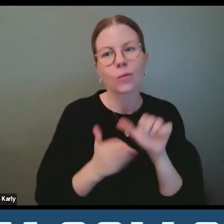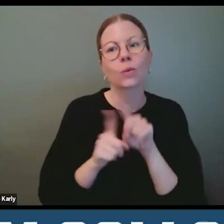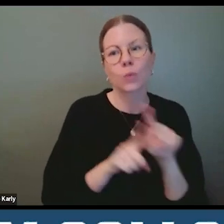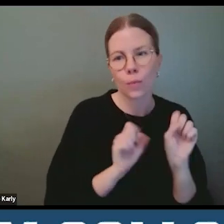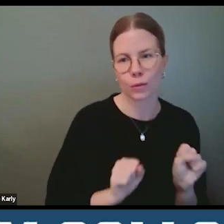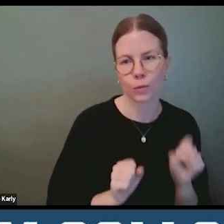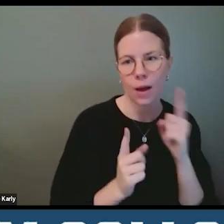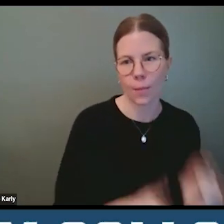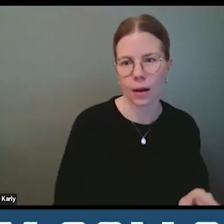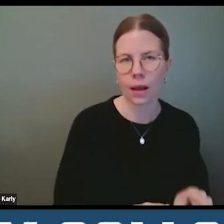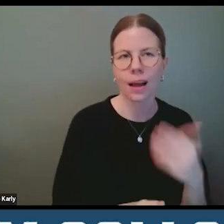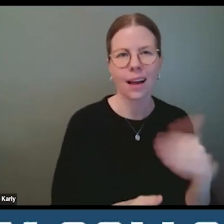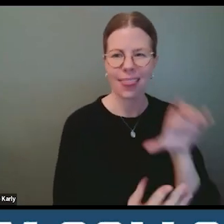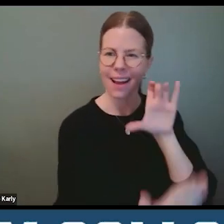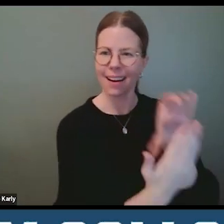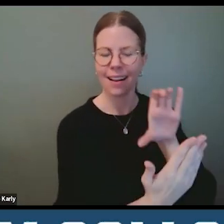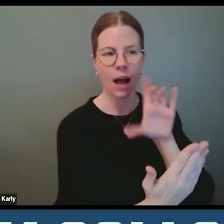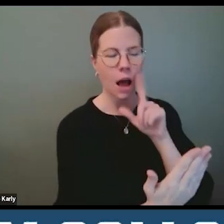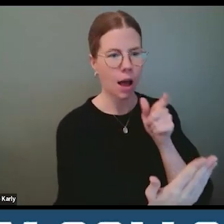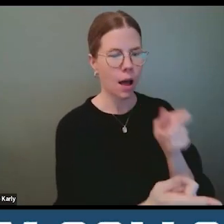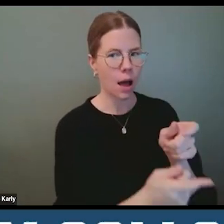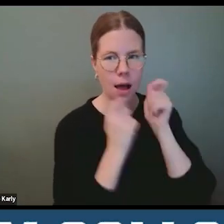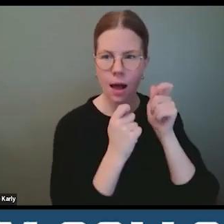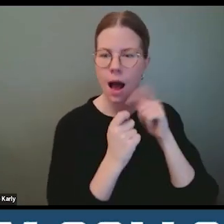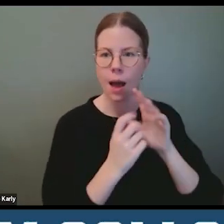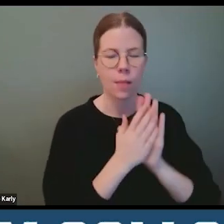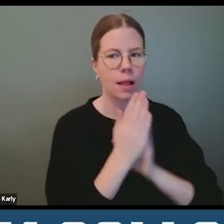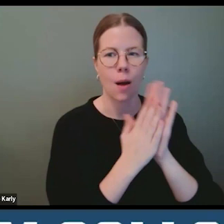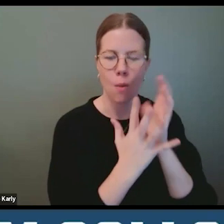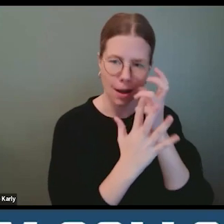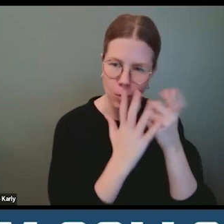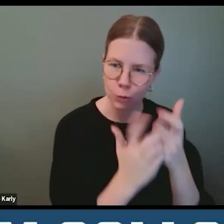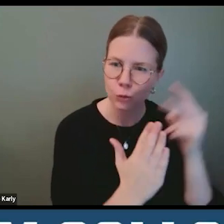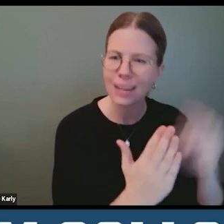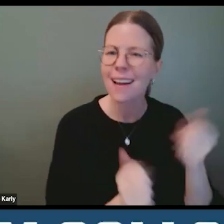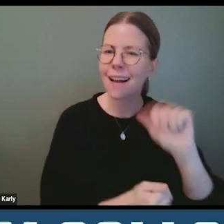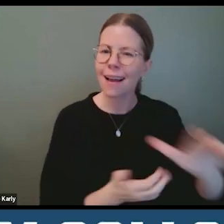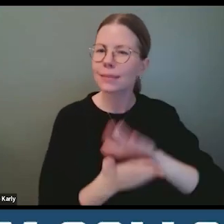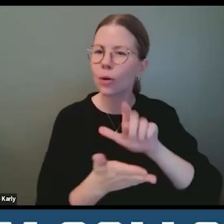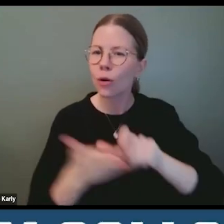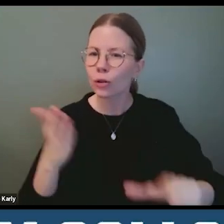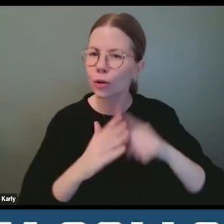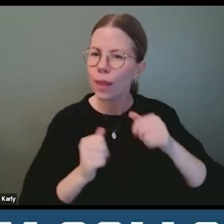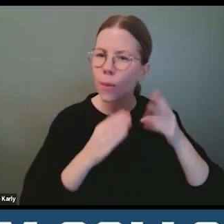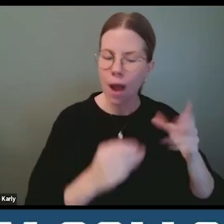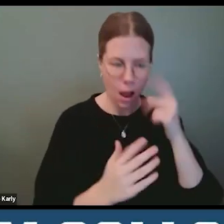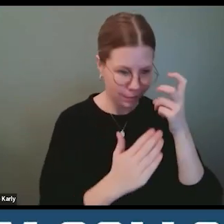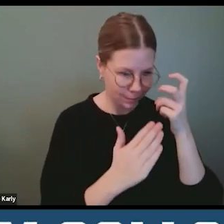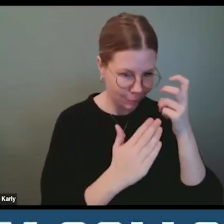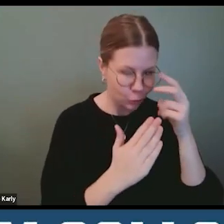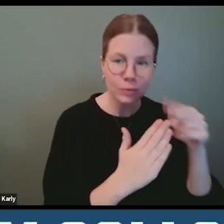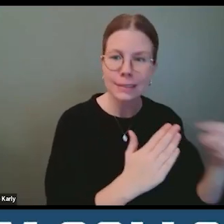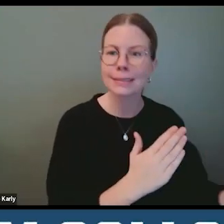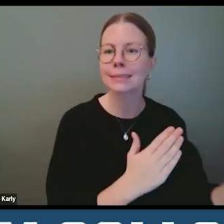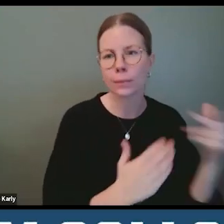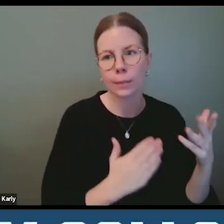such a good hook. I would read any academic article that started that way. I mean, at some point I might get really scared and stop reading them,